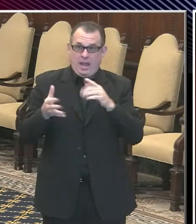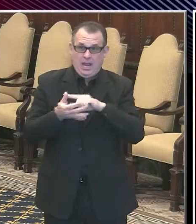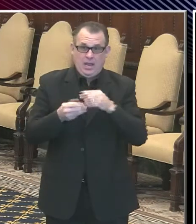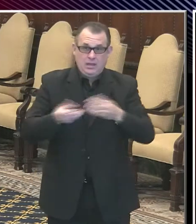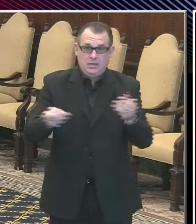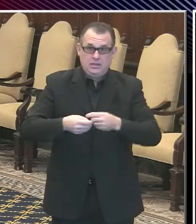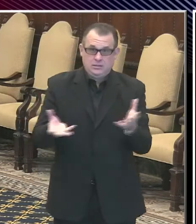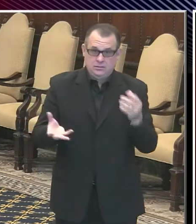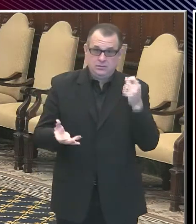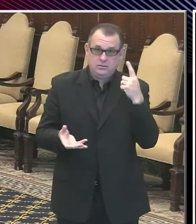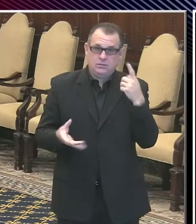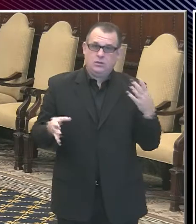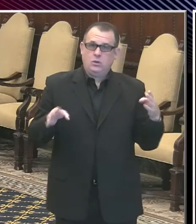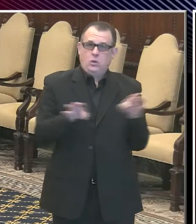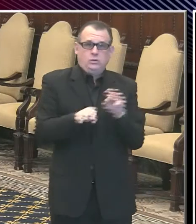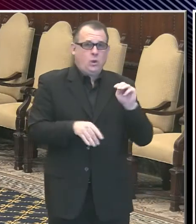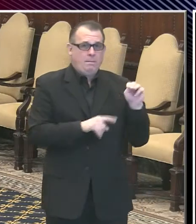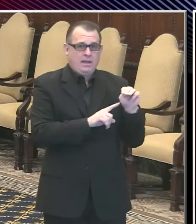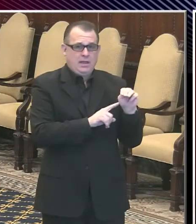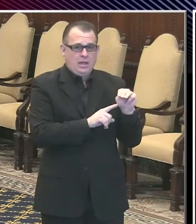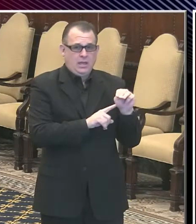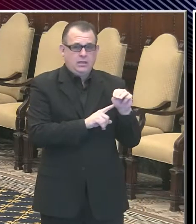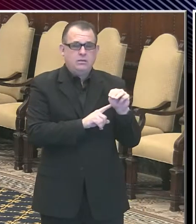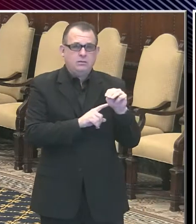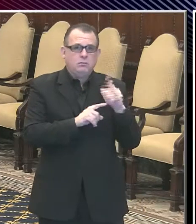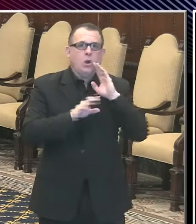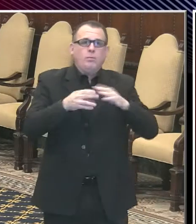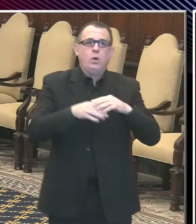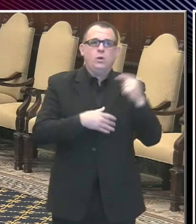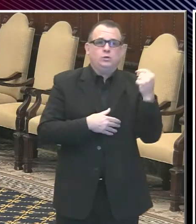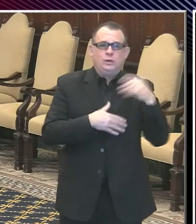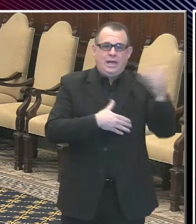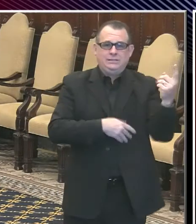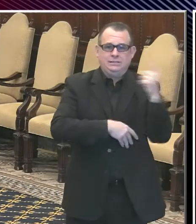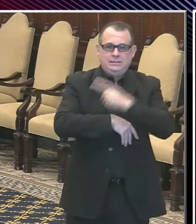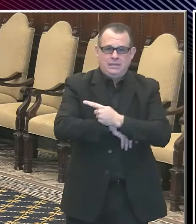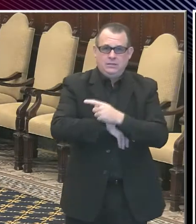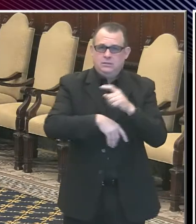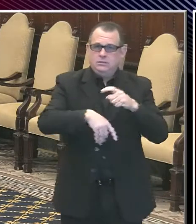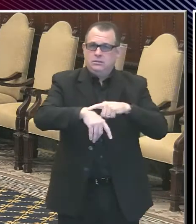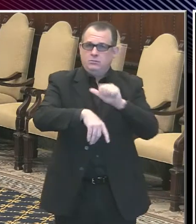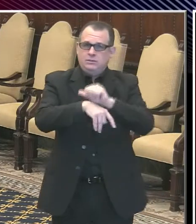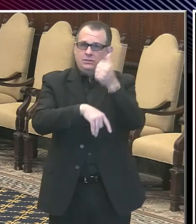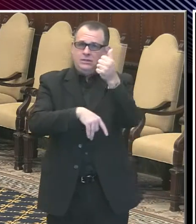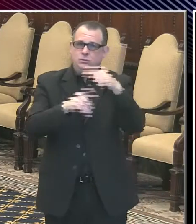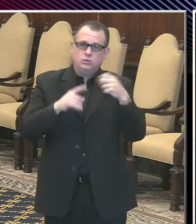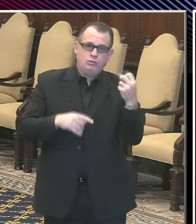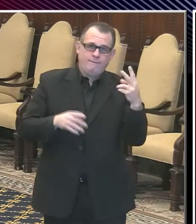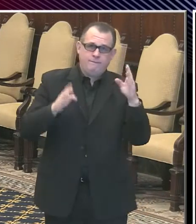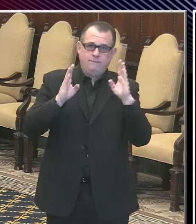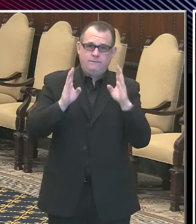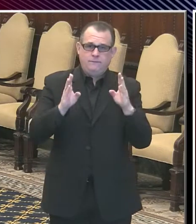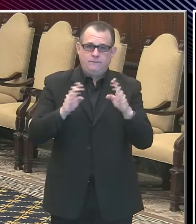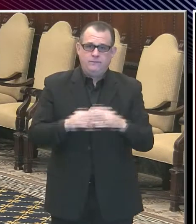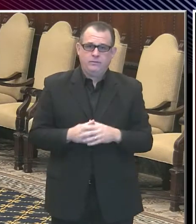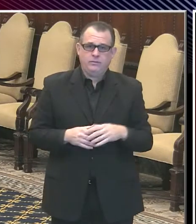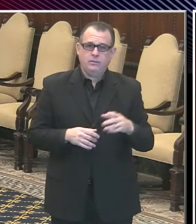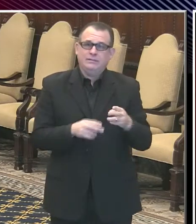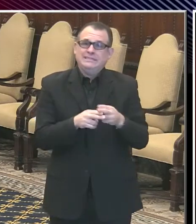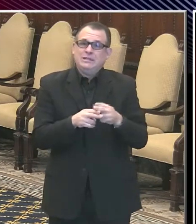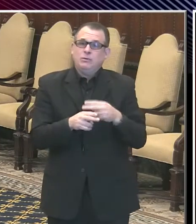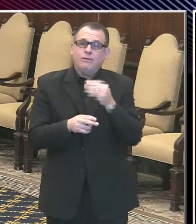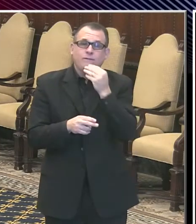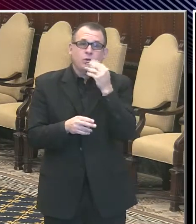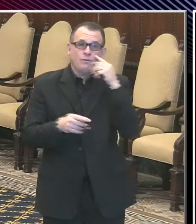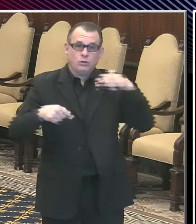Food sites will open instead on Tuesday, May 26th from 10 a.m. to noon. And the temporary outdoor meal sites at City Hall